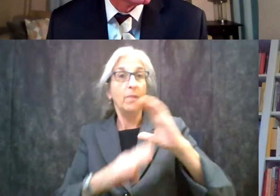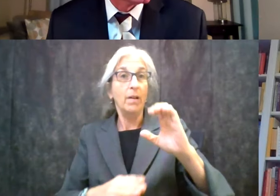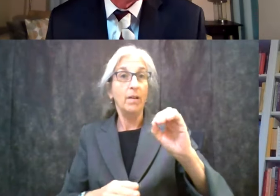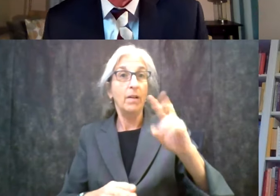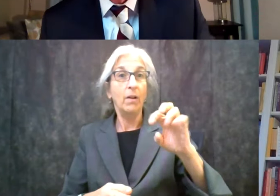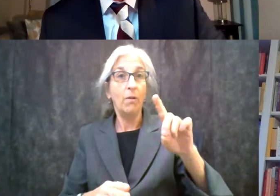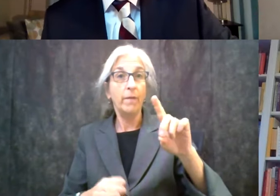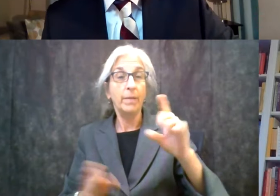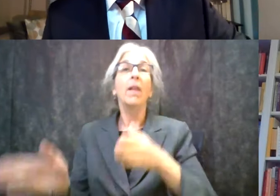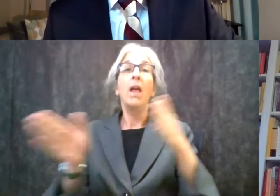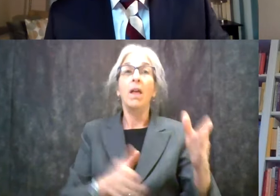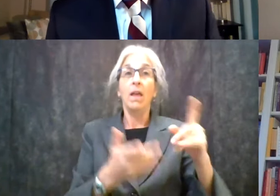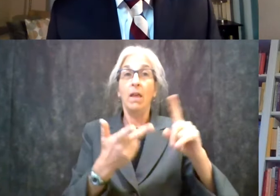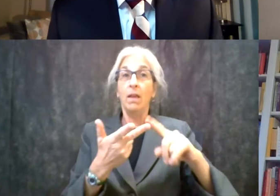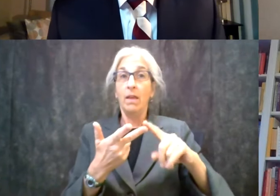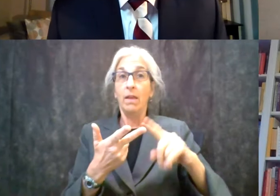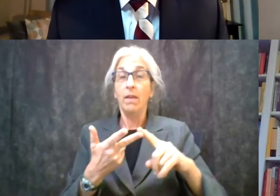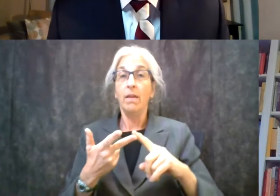my other question is,